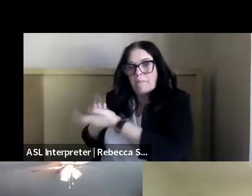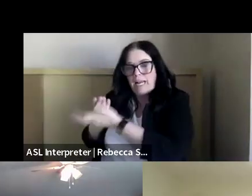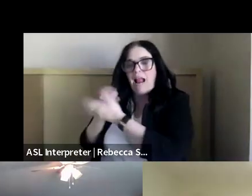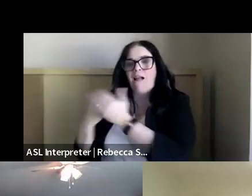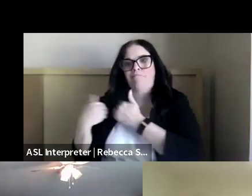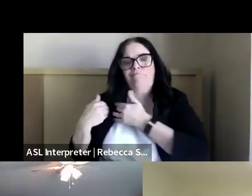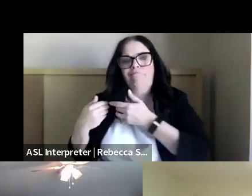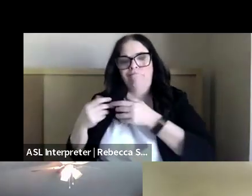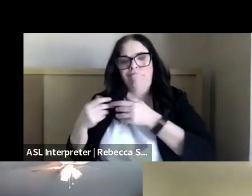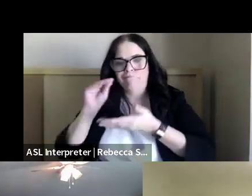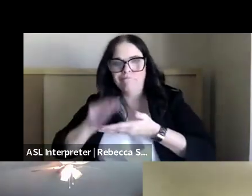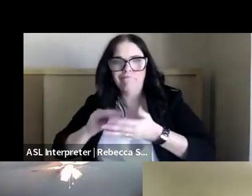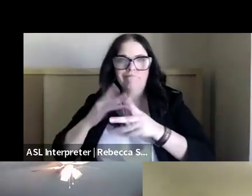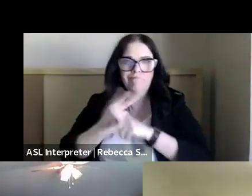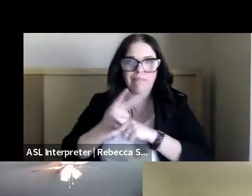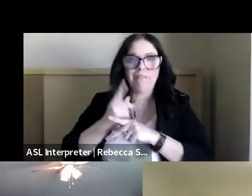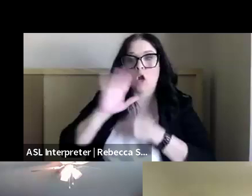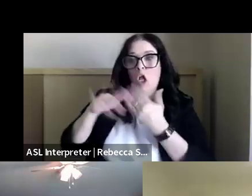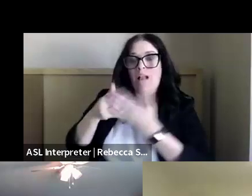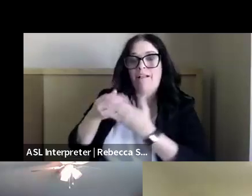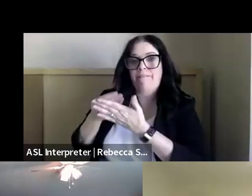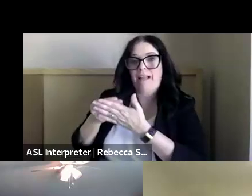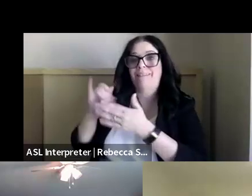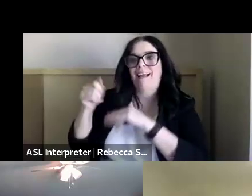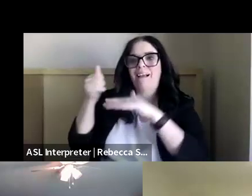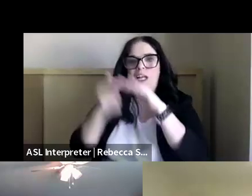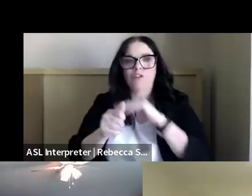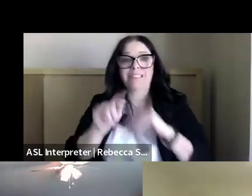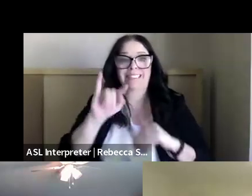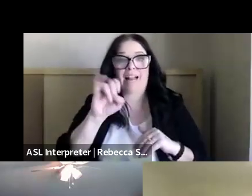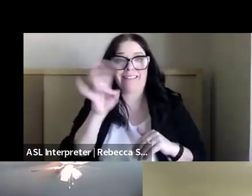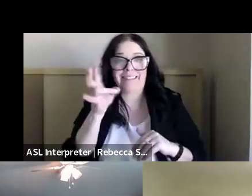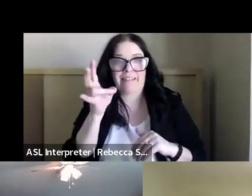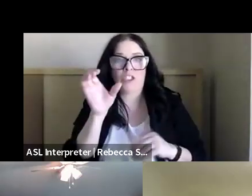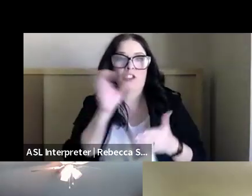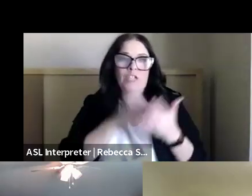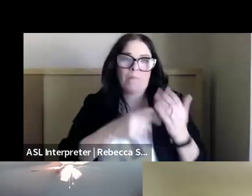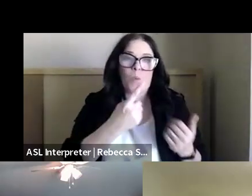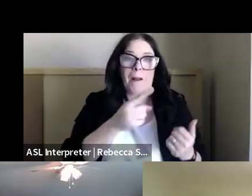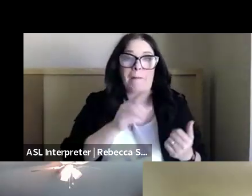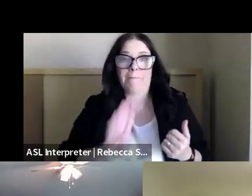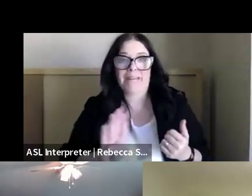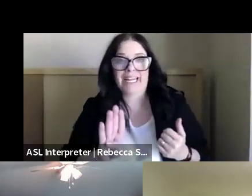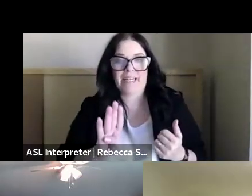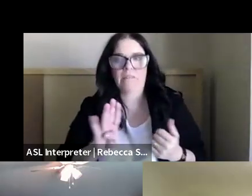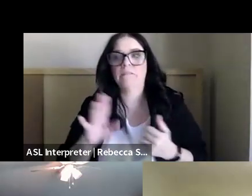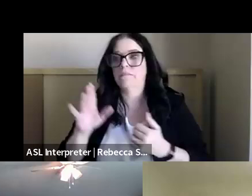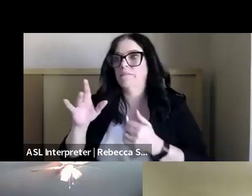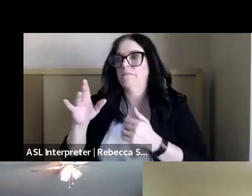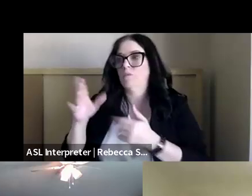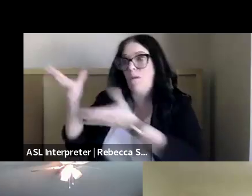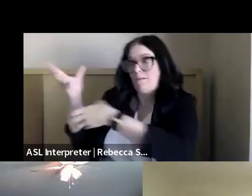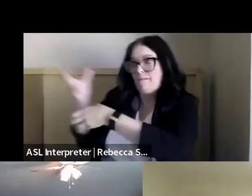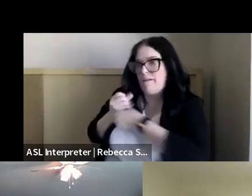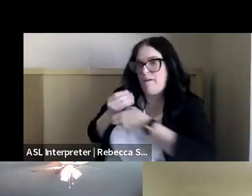state under Title VII, Chapter 1, Part B of the Act on behalf of the